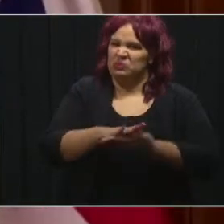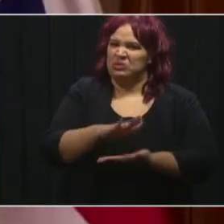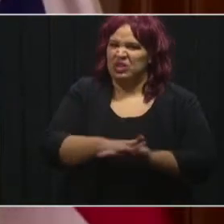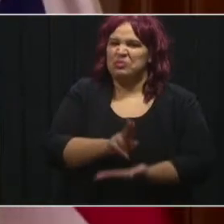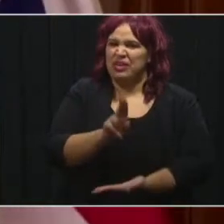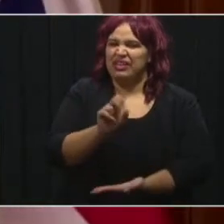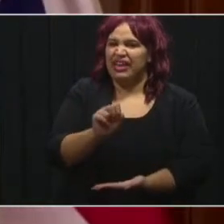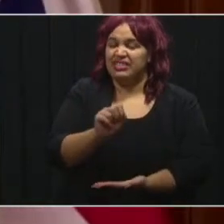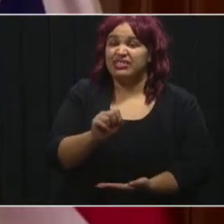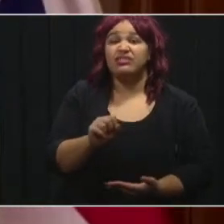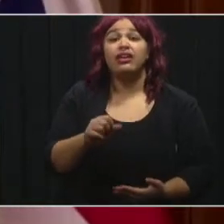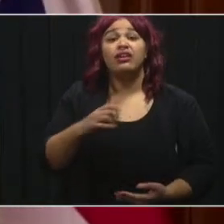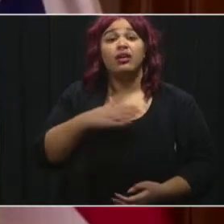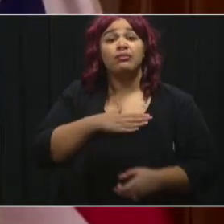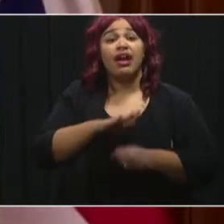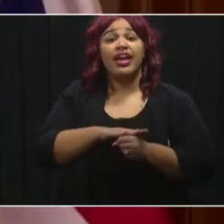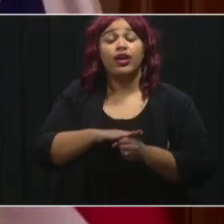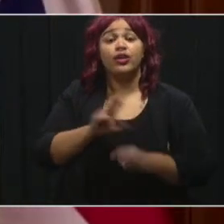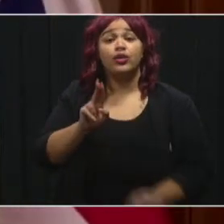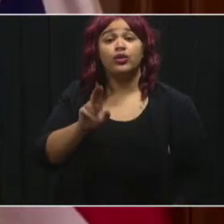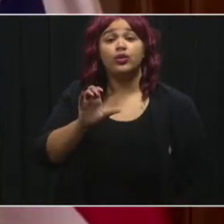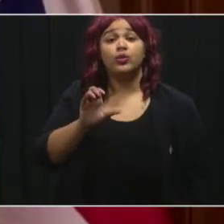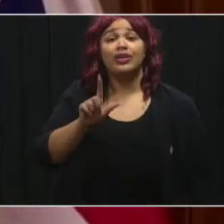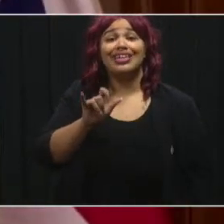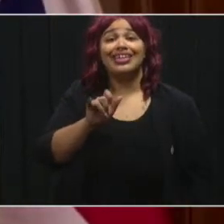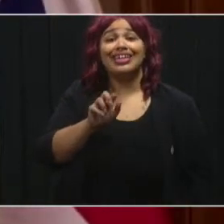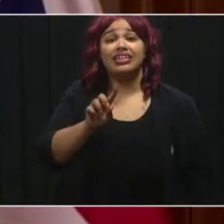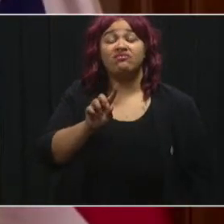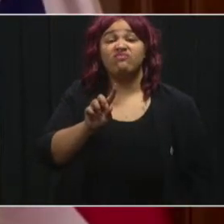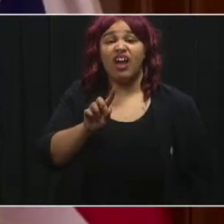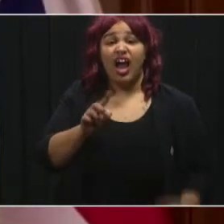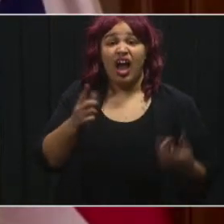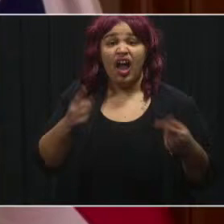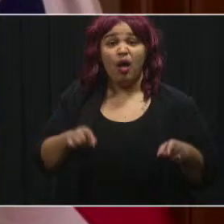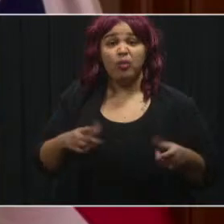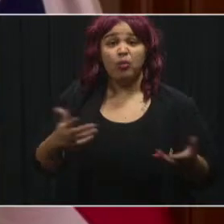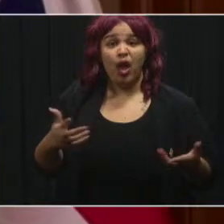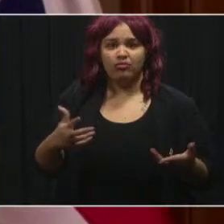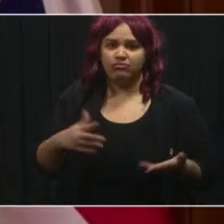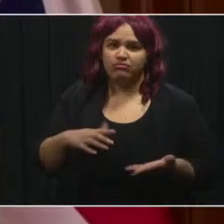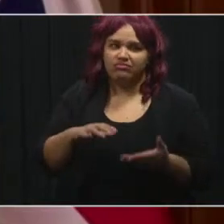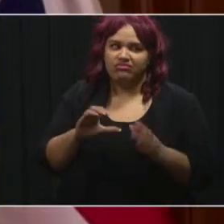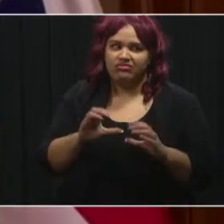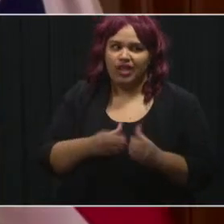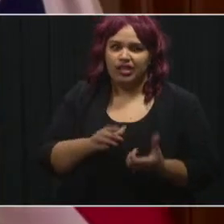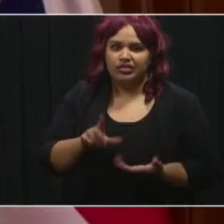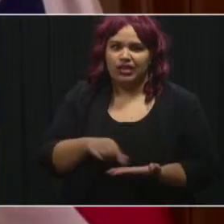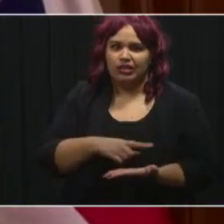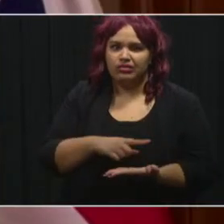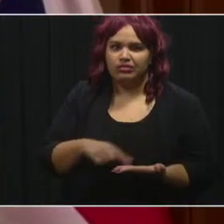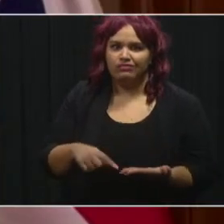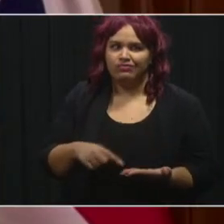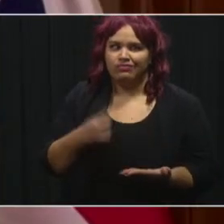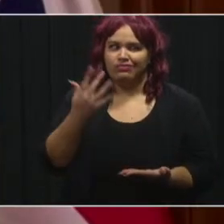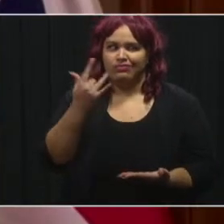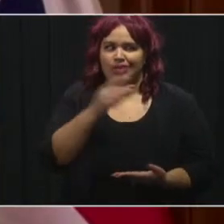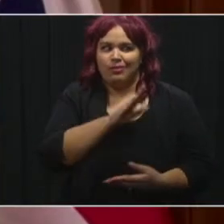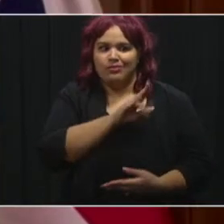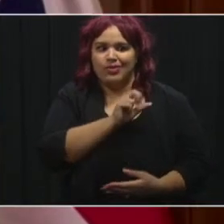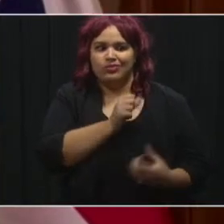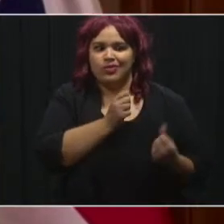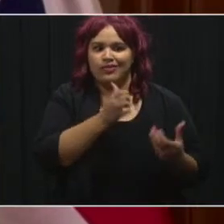the Euclid School District, they're canceling classes now because they just don't have bus drivers. And I believe the superintendent,